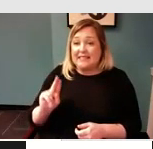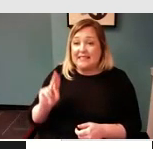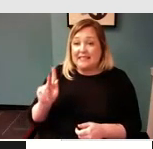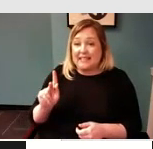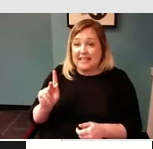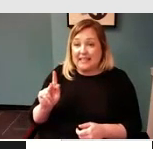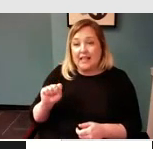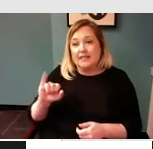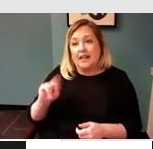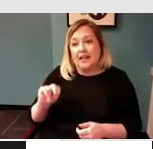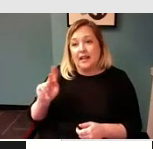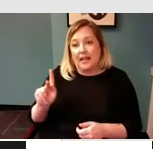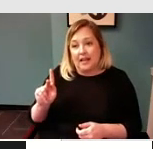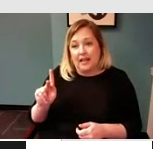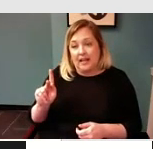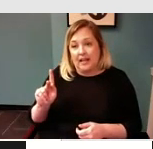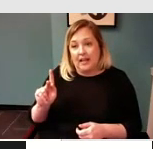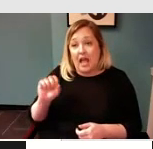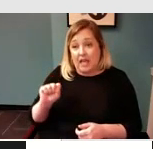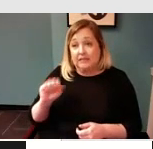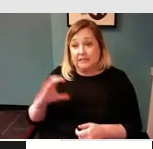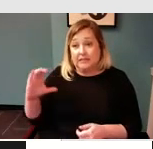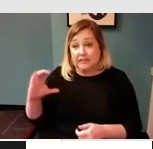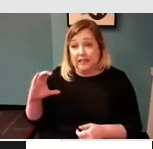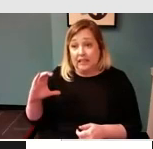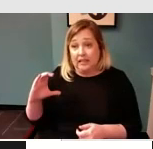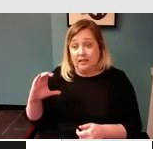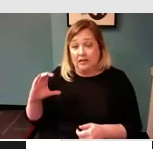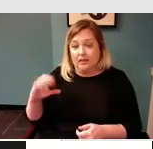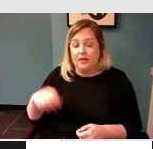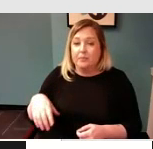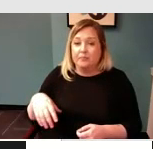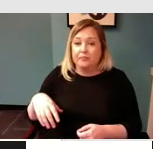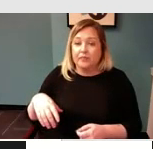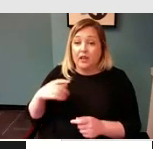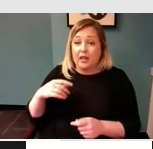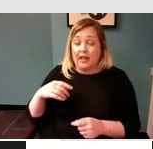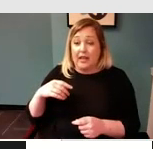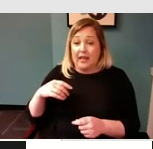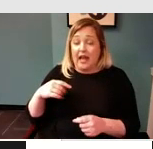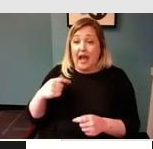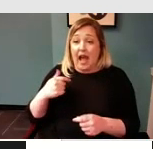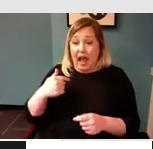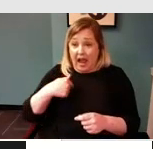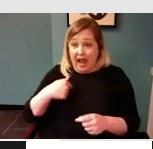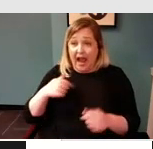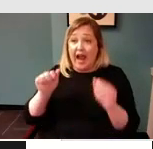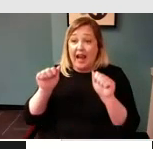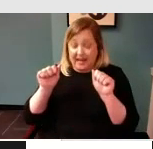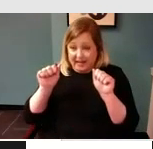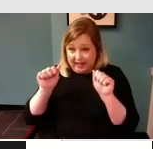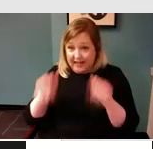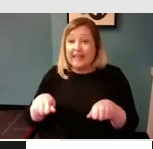sink SCC of a graph, in that scenario, I am able to extract all the entirety of the strongly